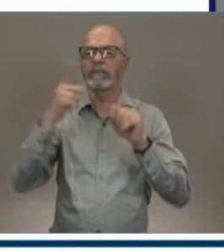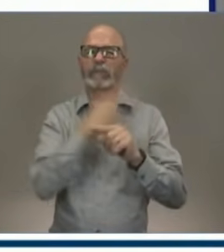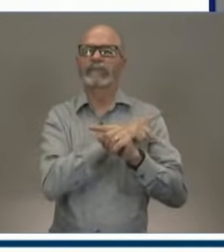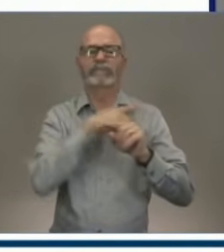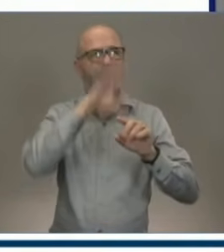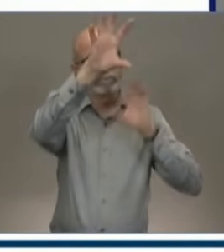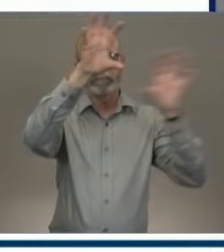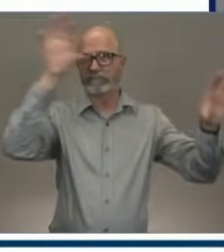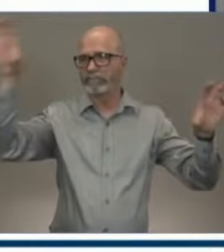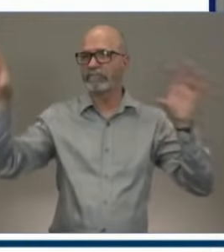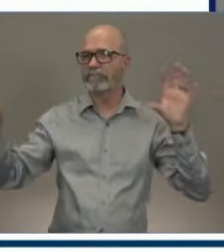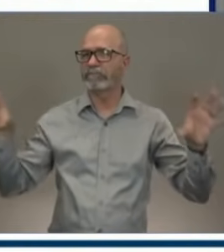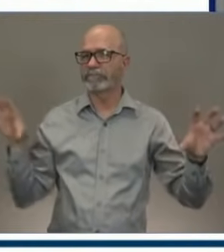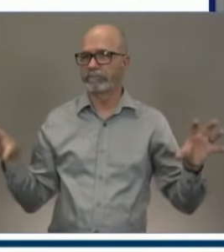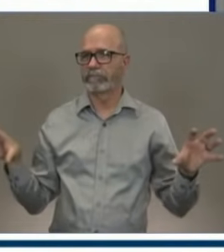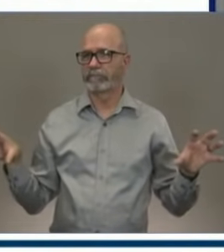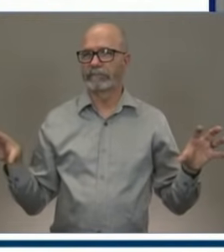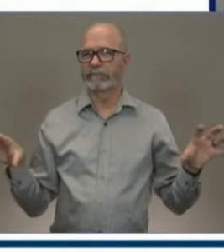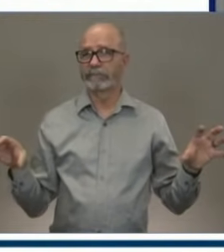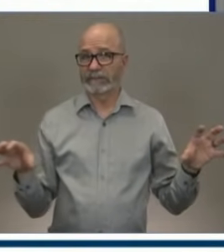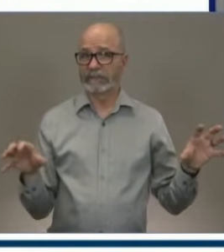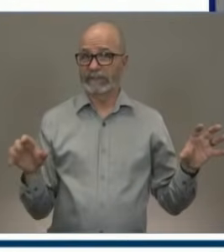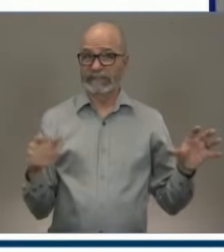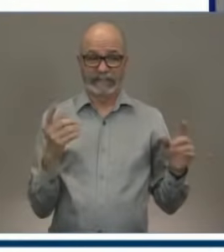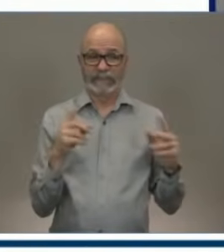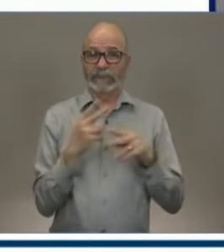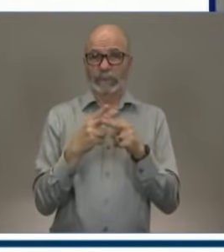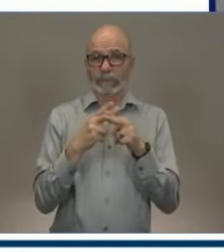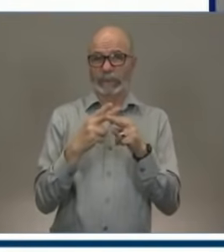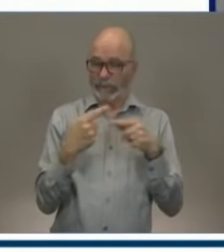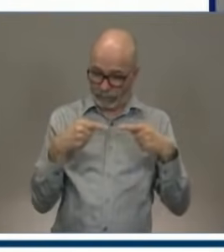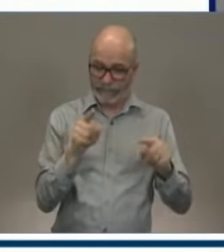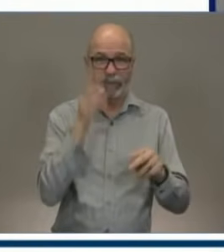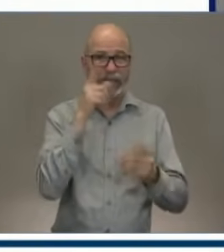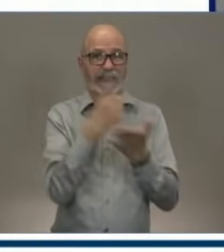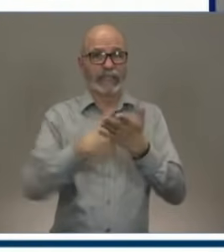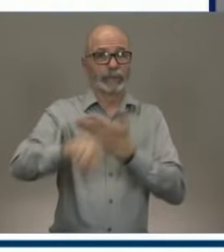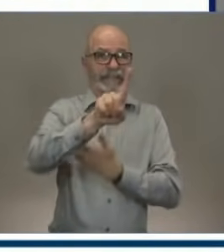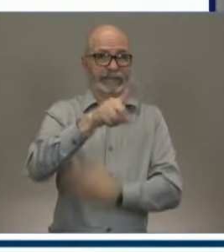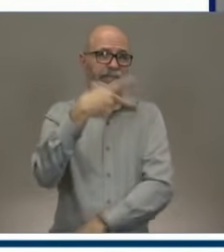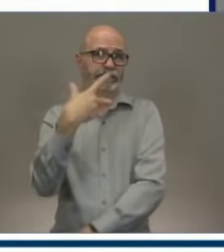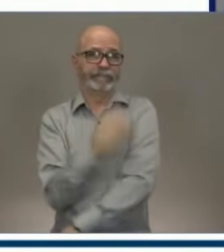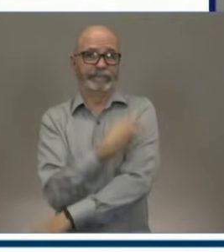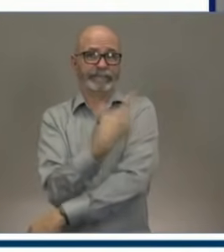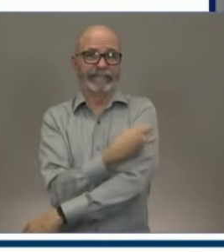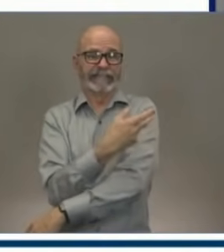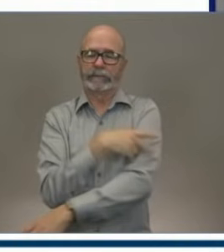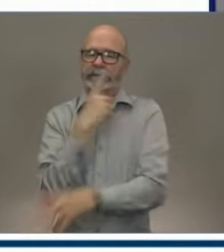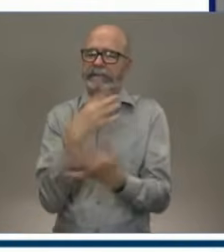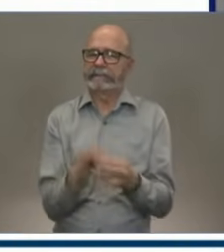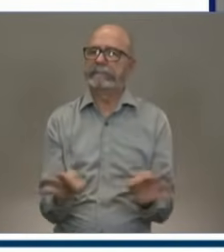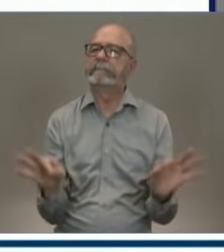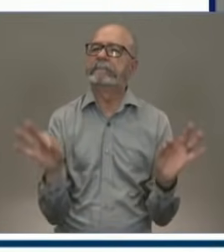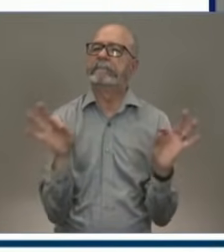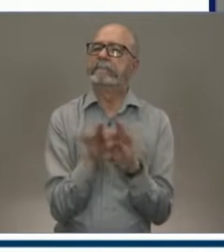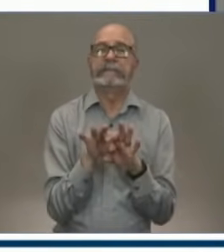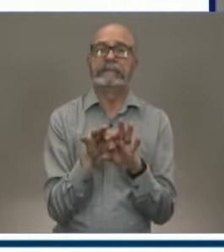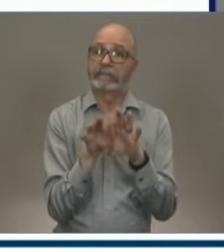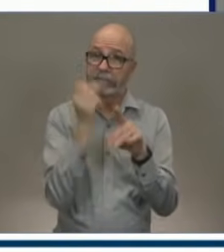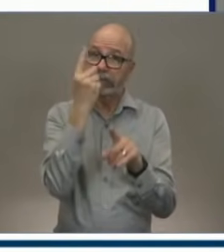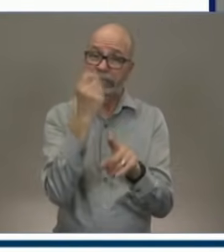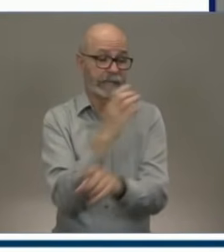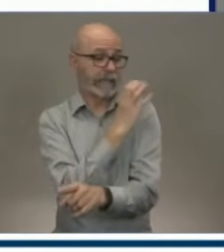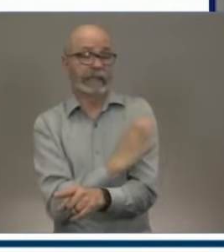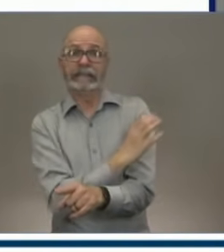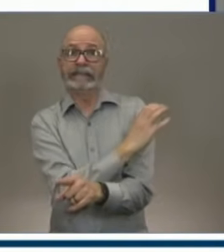shot by the end of next week. Next week will be an important week for our province. We'll be running clinics in 3 other long-term